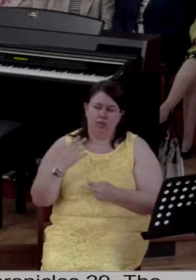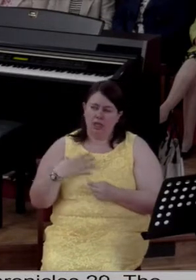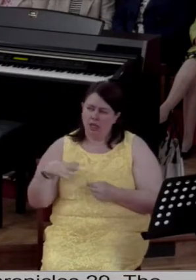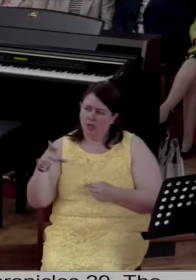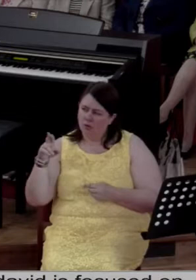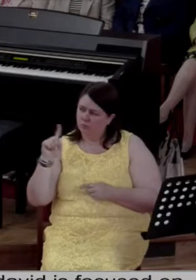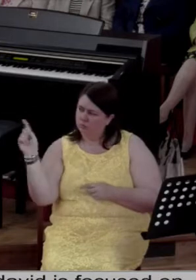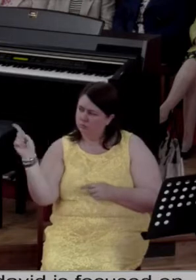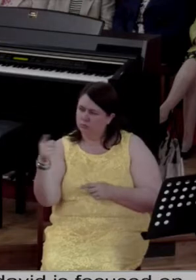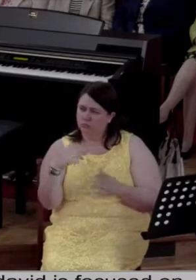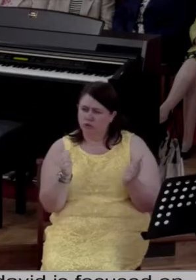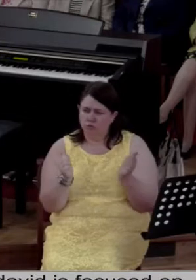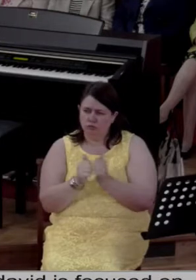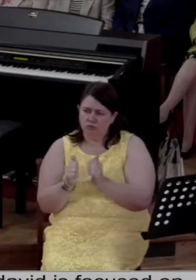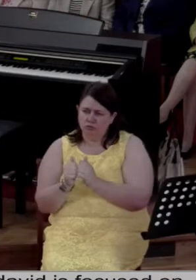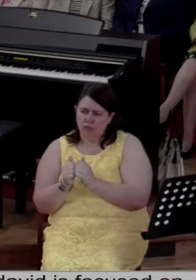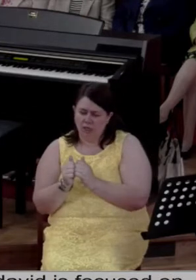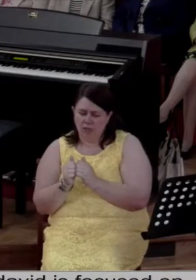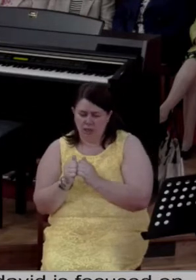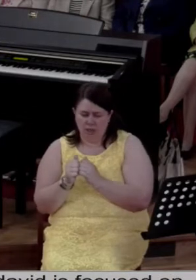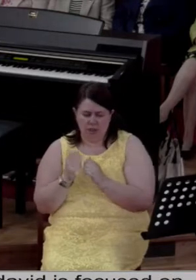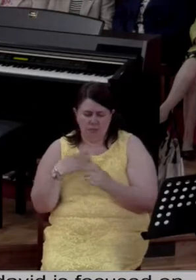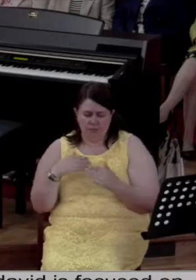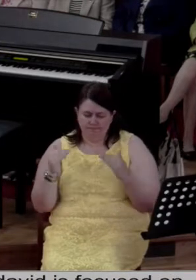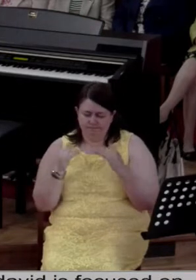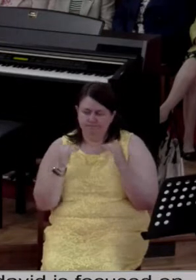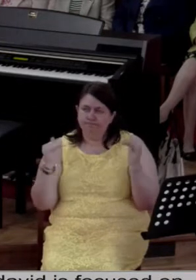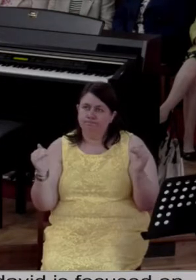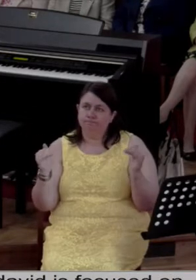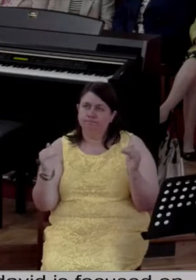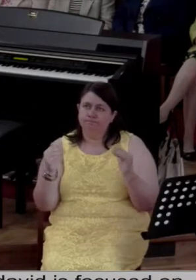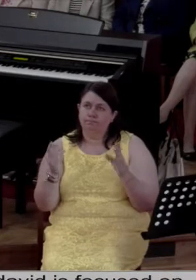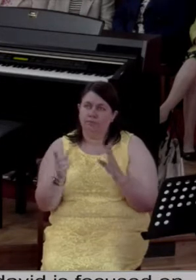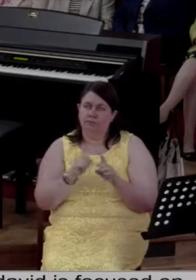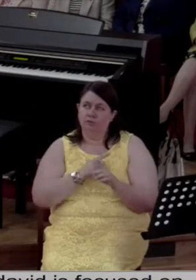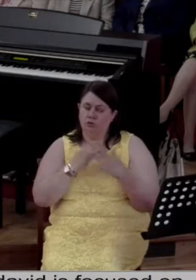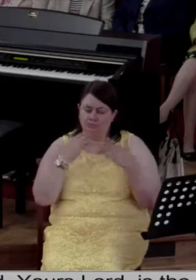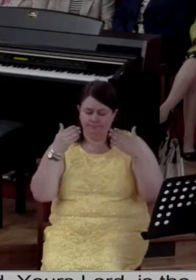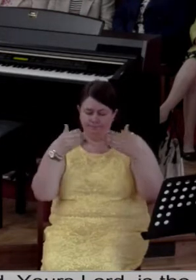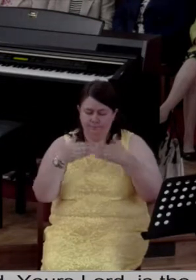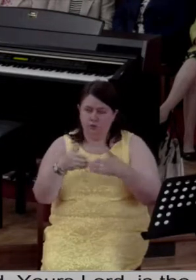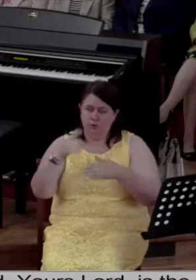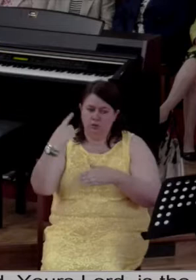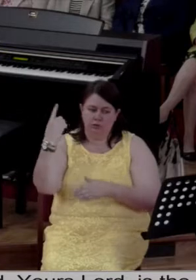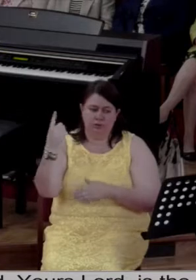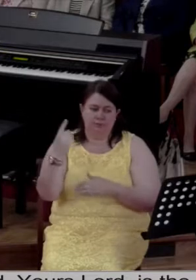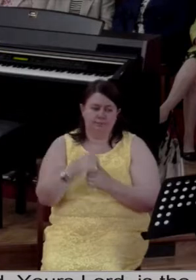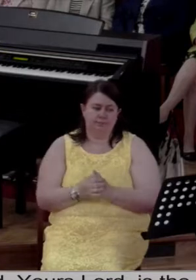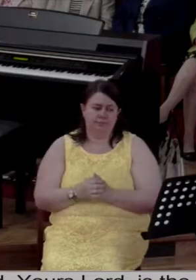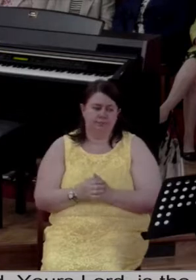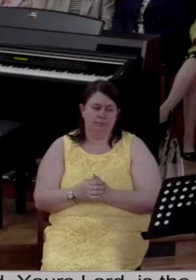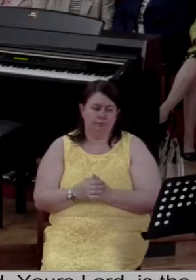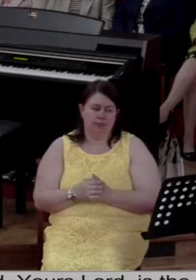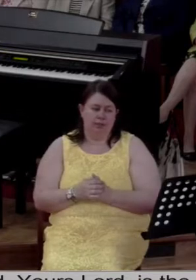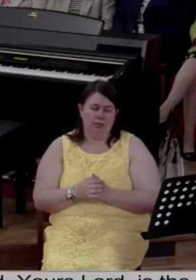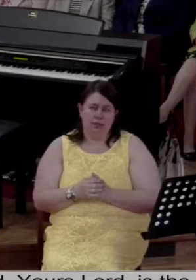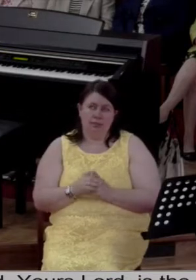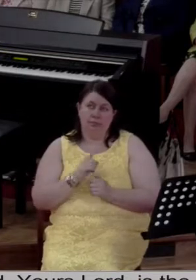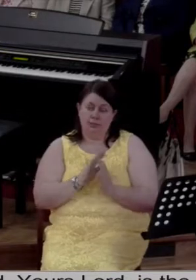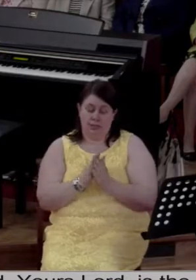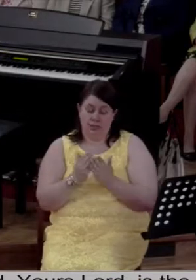in this church, in line with the Word of God. Because the Bible itself says that we should neither add nor take